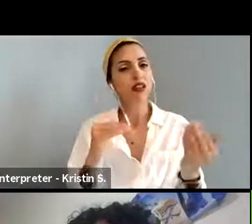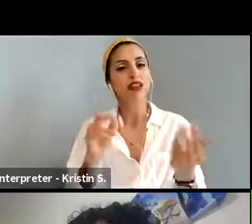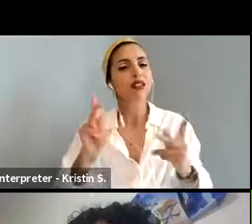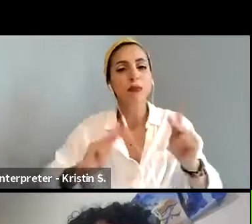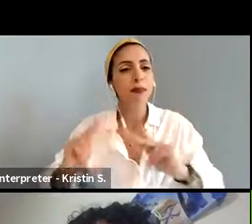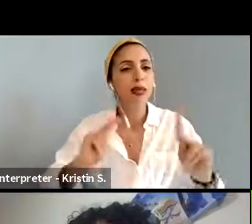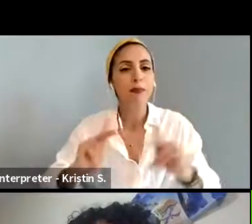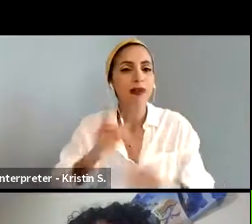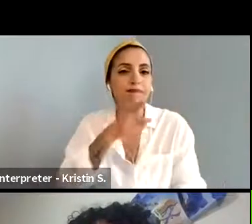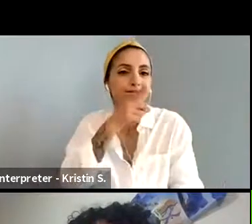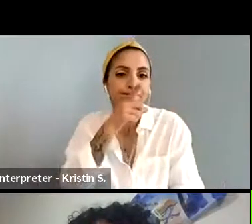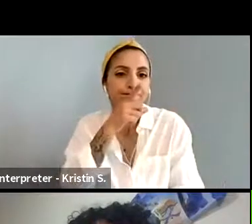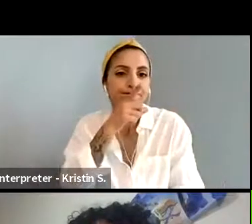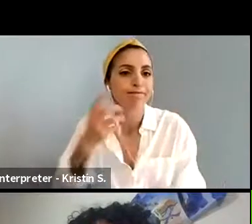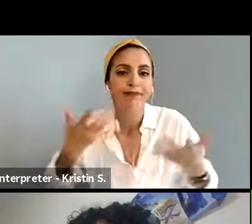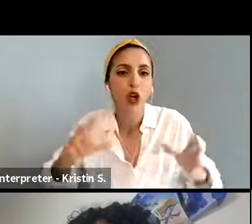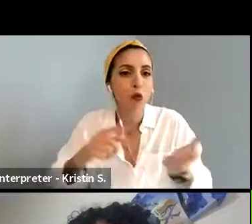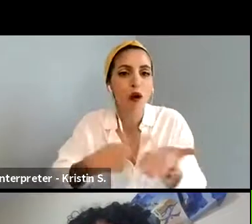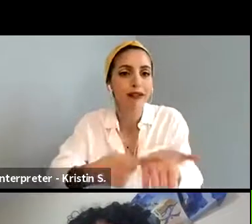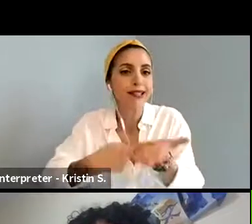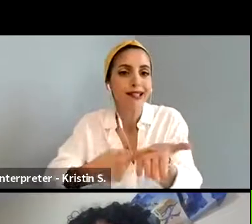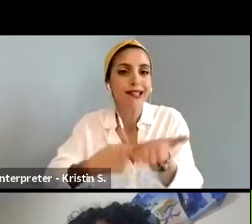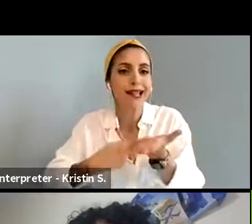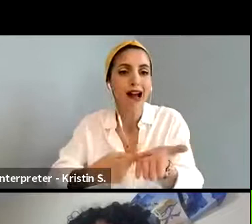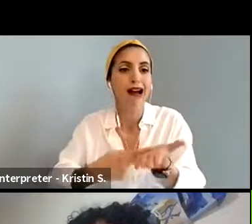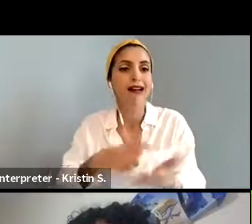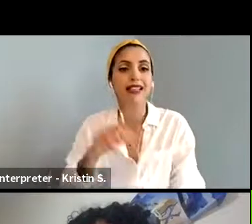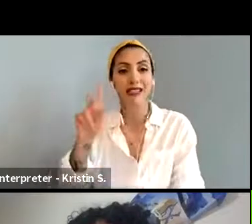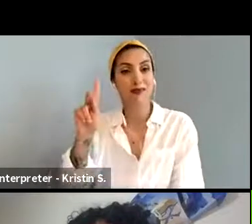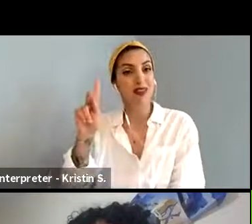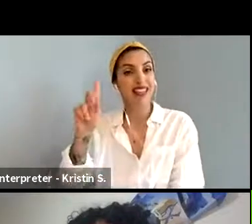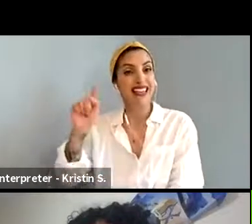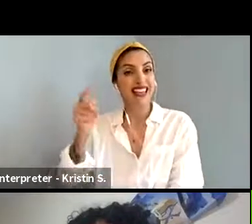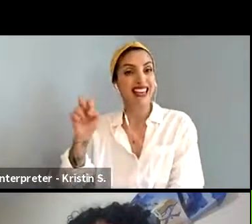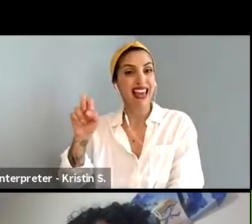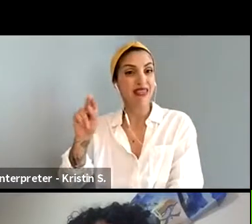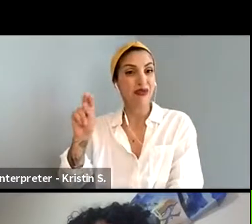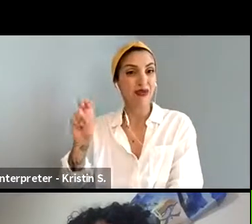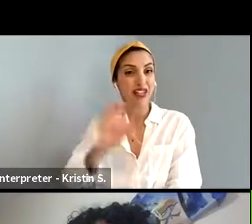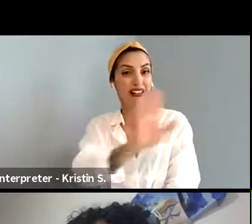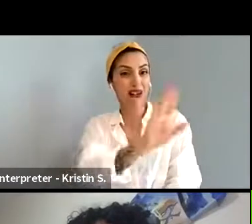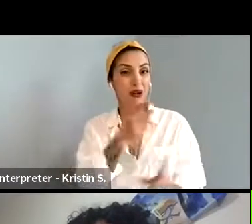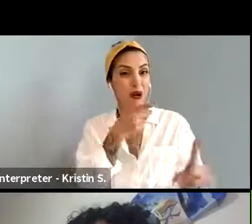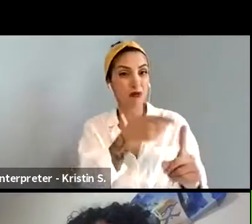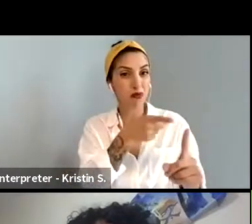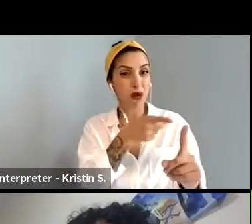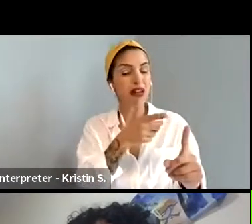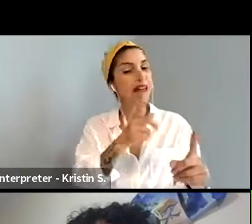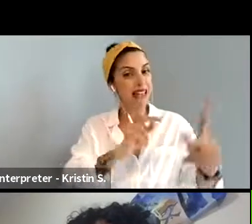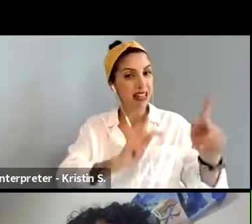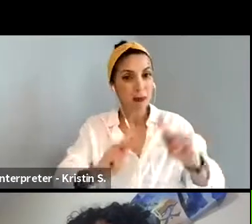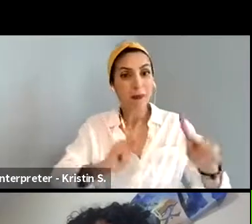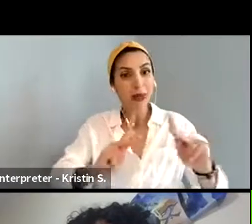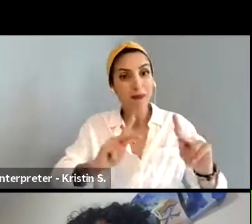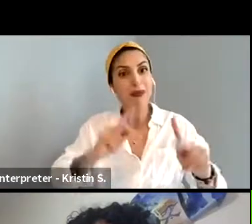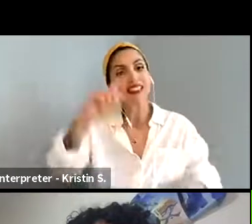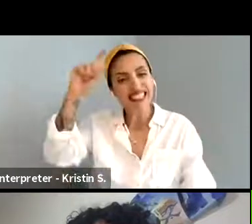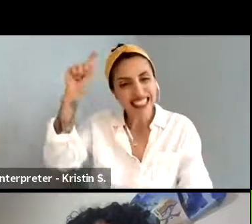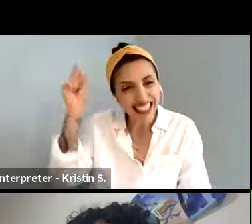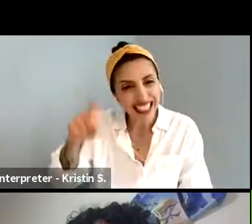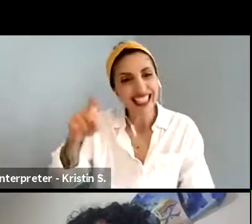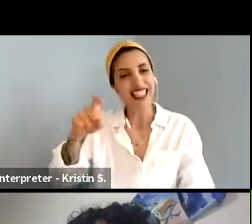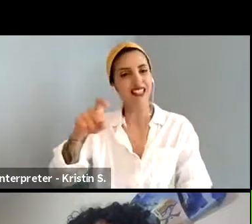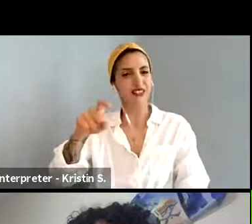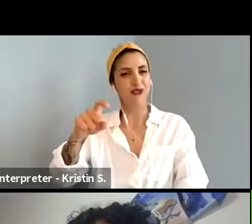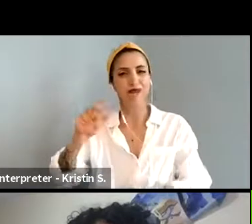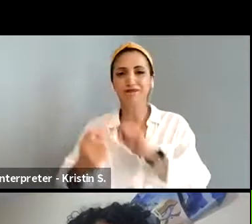talk about it, but, you know, as Katherine said, it's something that people want to shy away from, but we need to